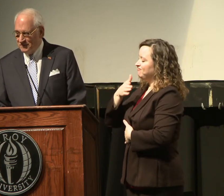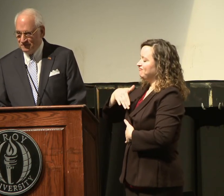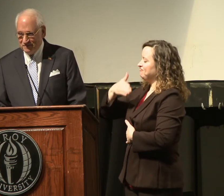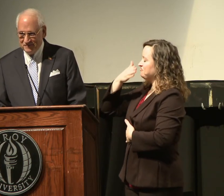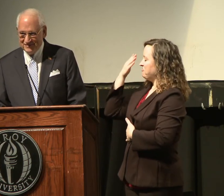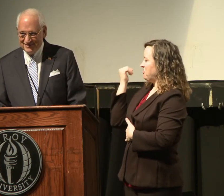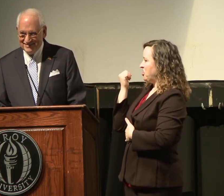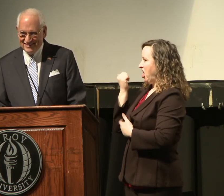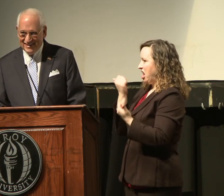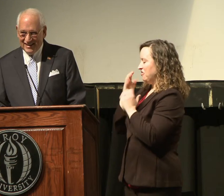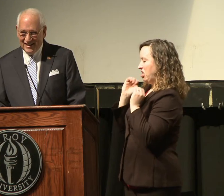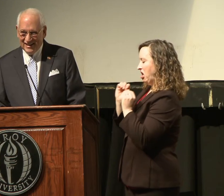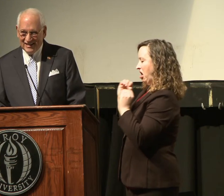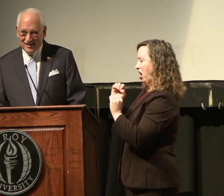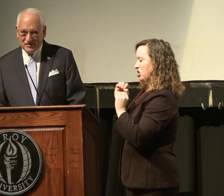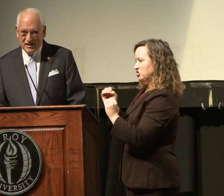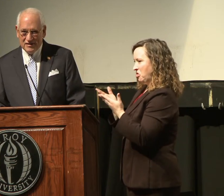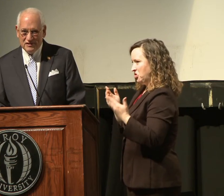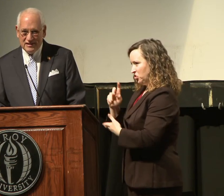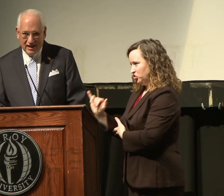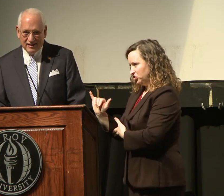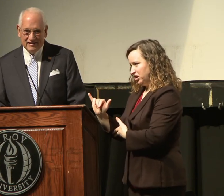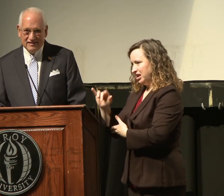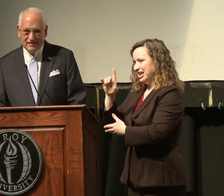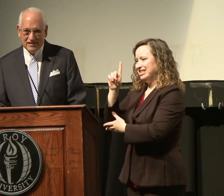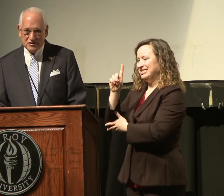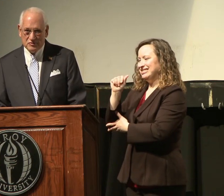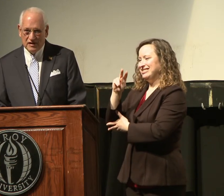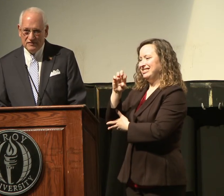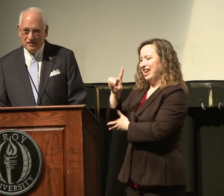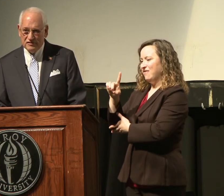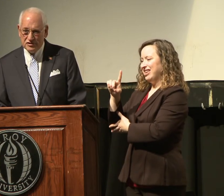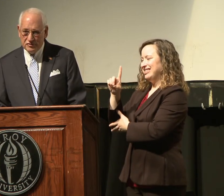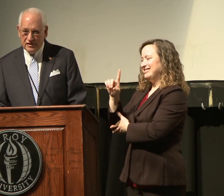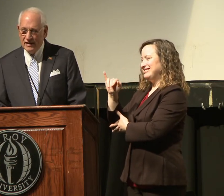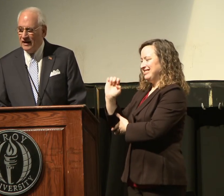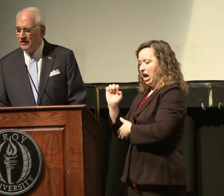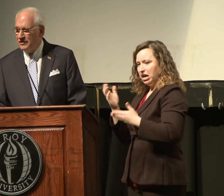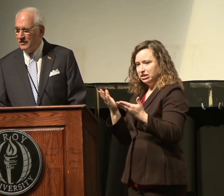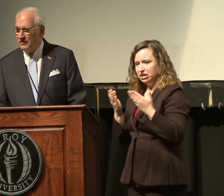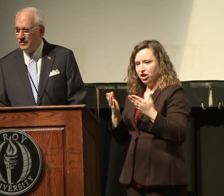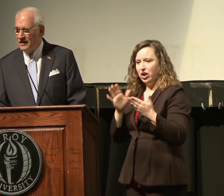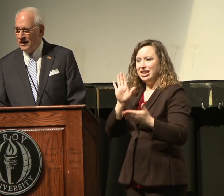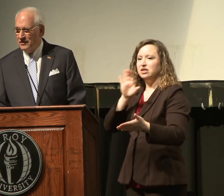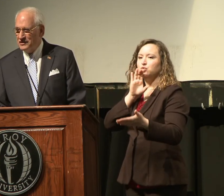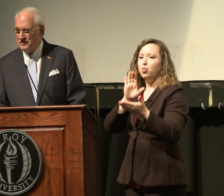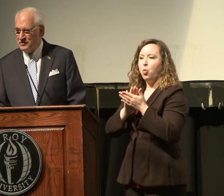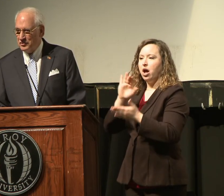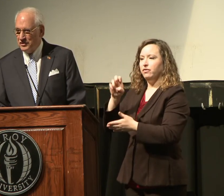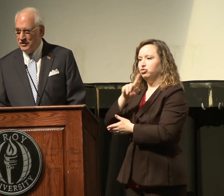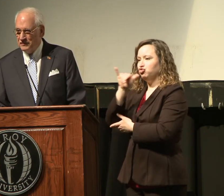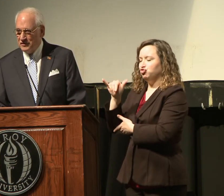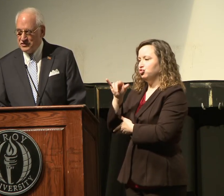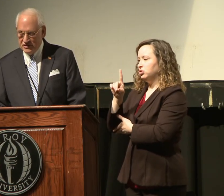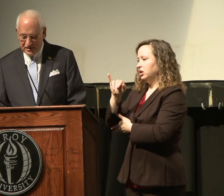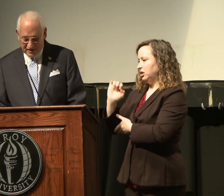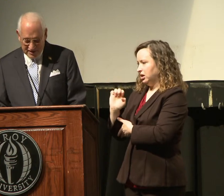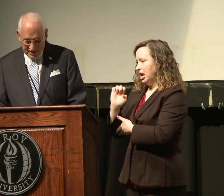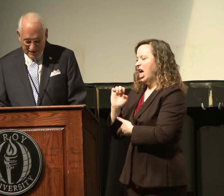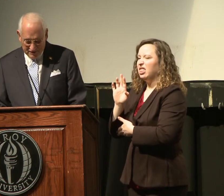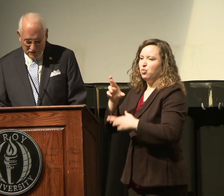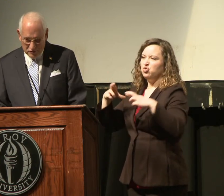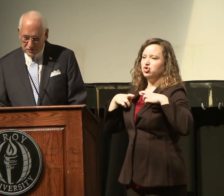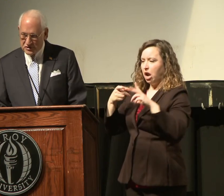taught him. Dr. David Dye and his wife, Dr. Judy Dye, are here, retirees of Troy University,